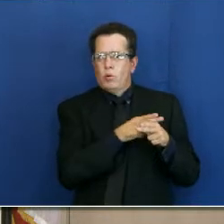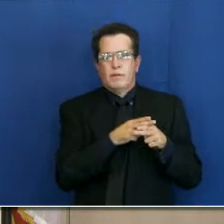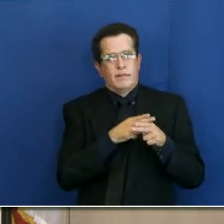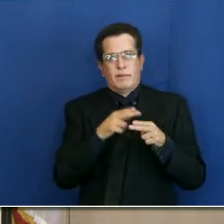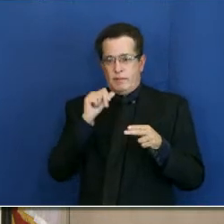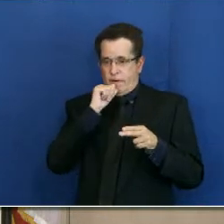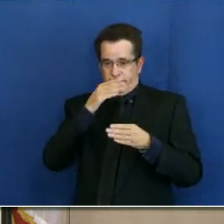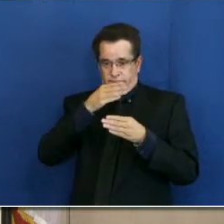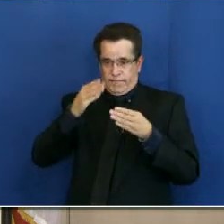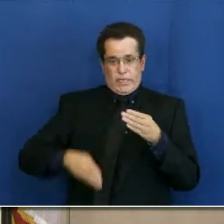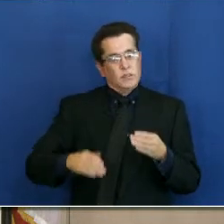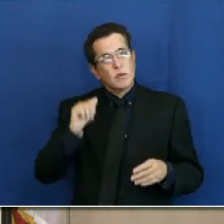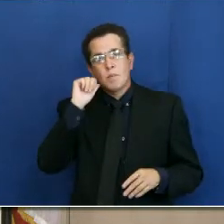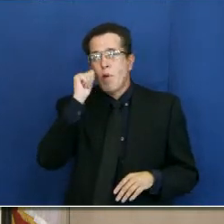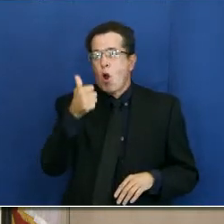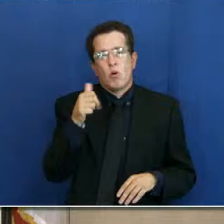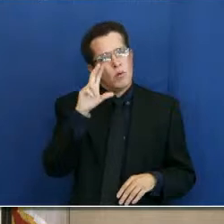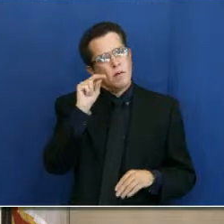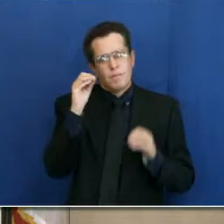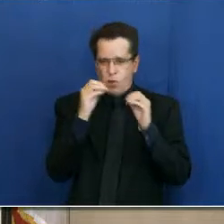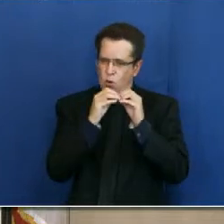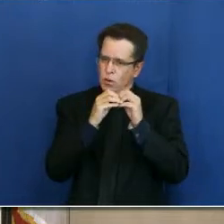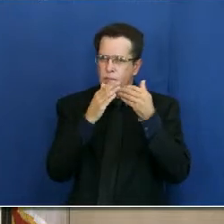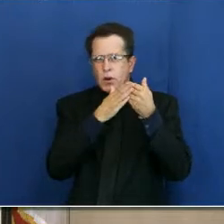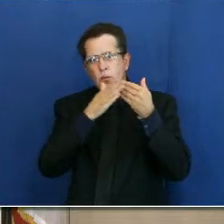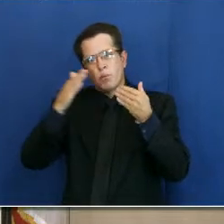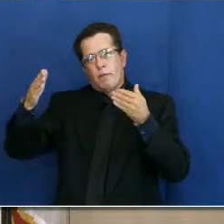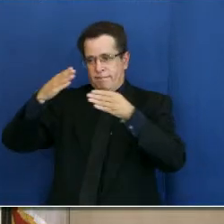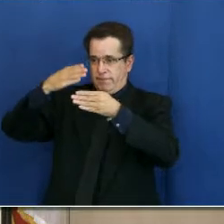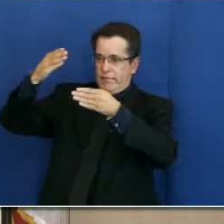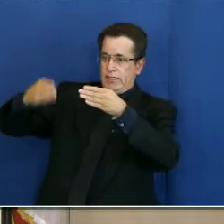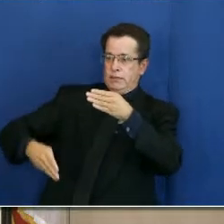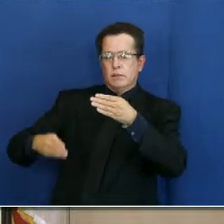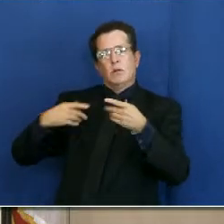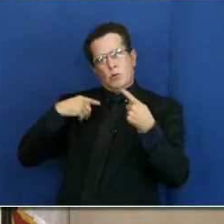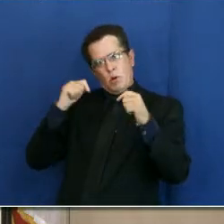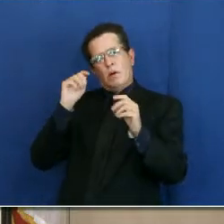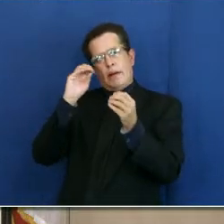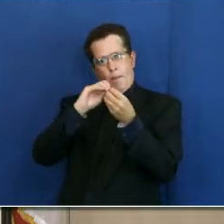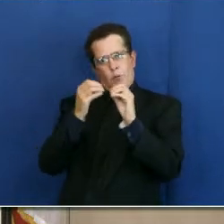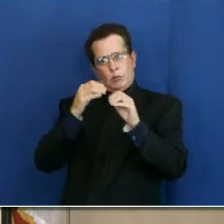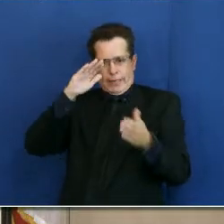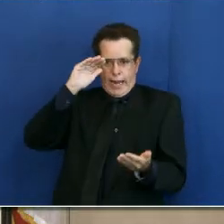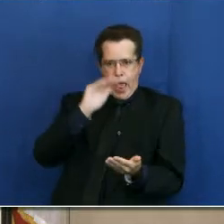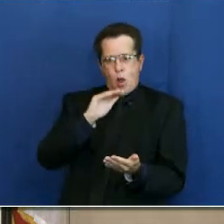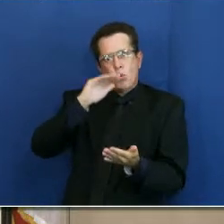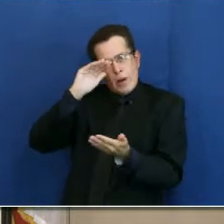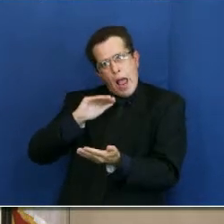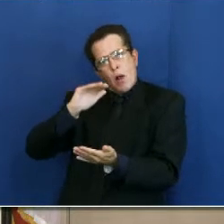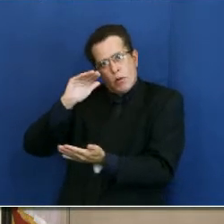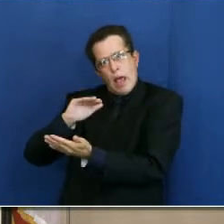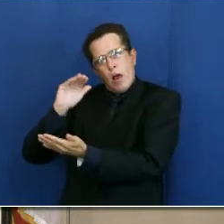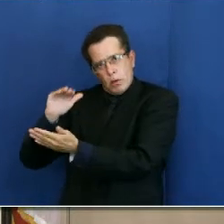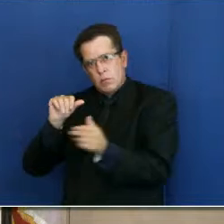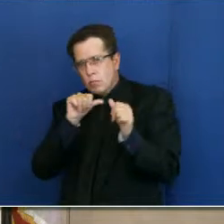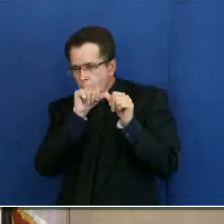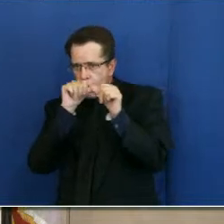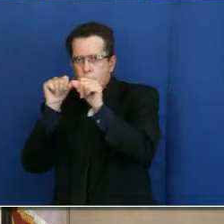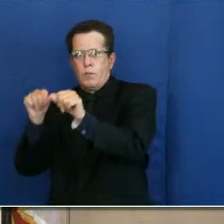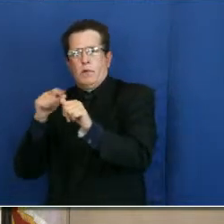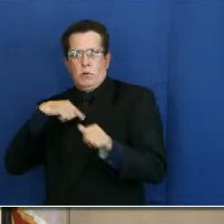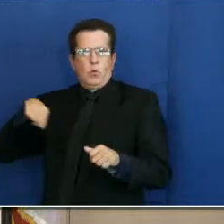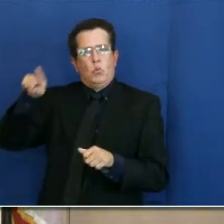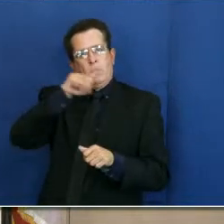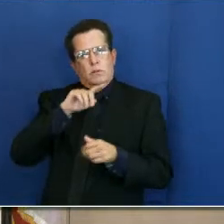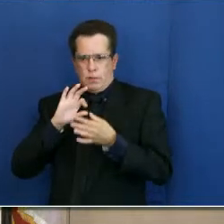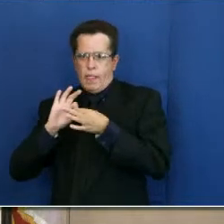is not tomorrow if our case counts are under 100. The finish line is getting our numbers down, keeping them down, and then working collaboratively to get as